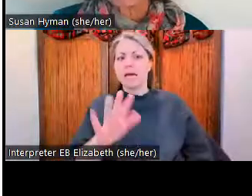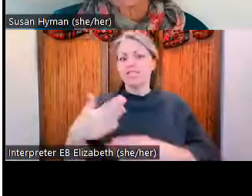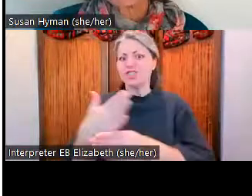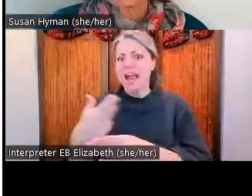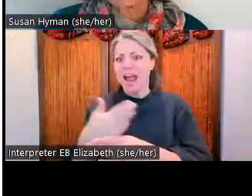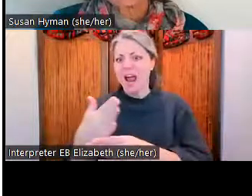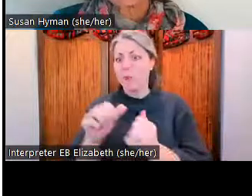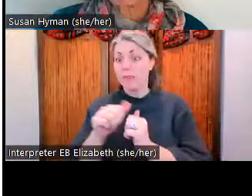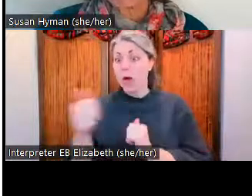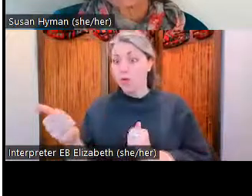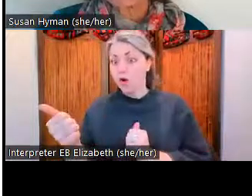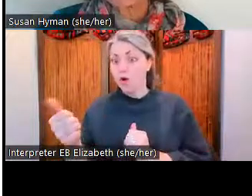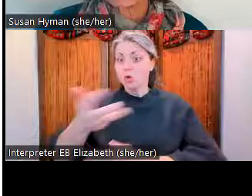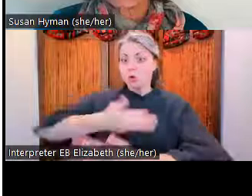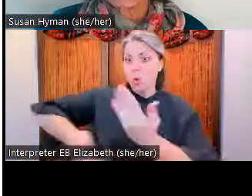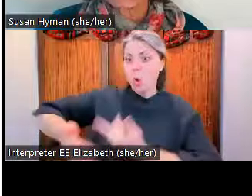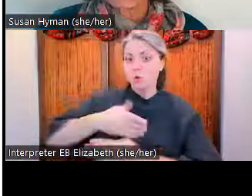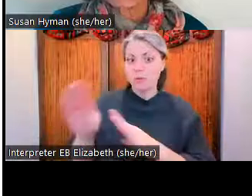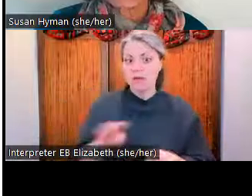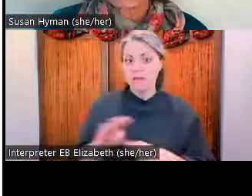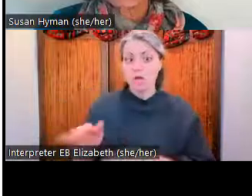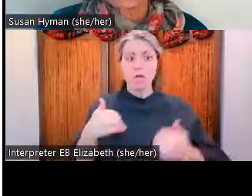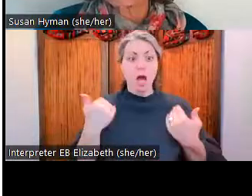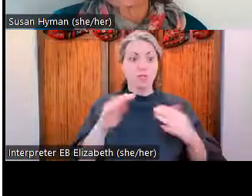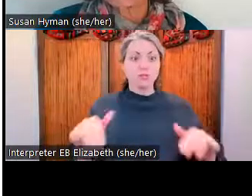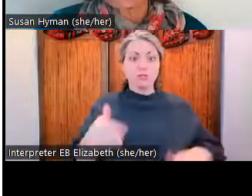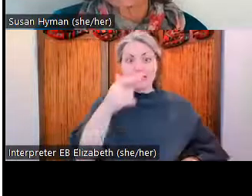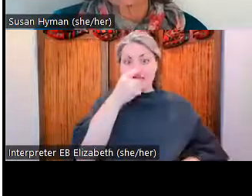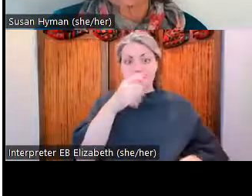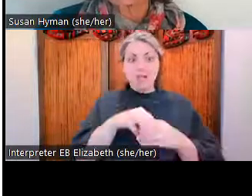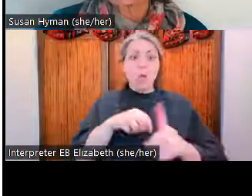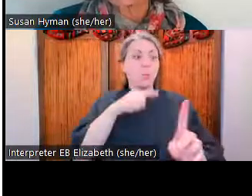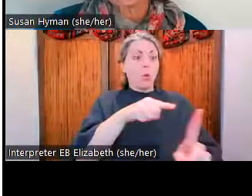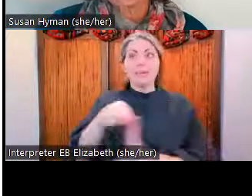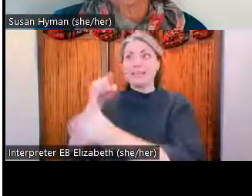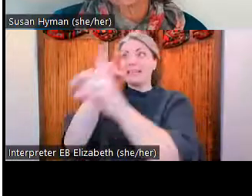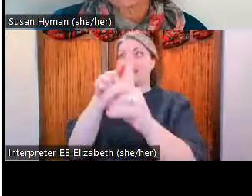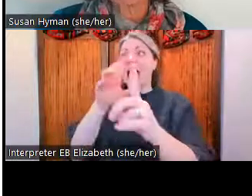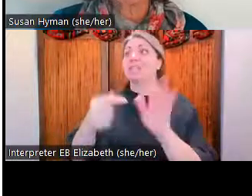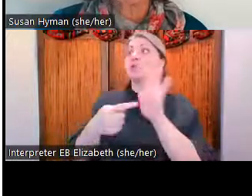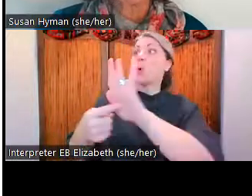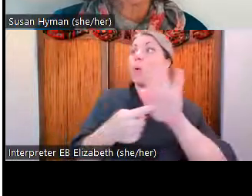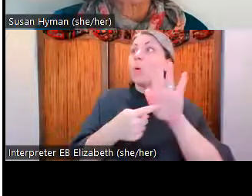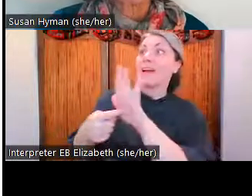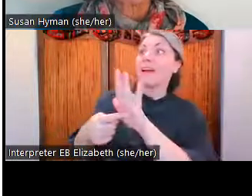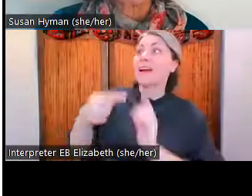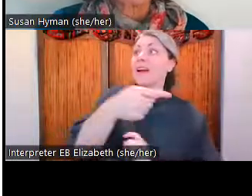Young children are interested in pointing and gesturing, and this is cross-culturally by about that same time.